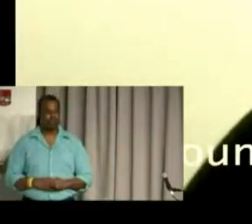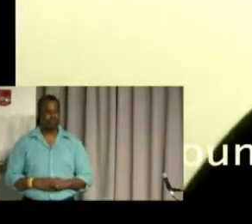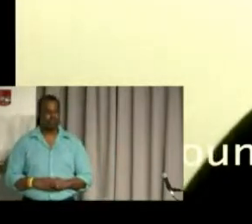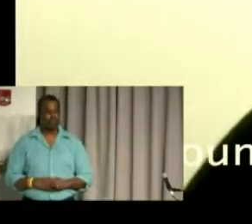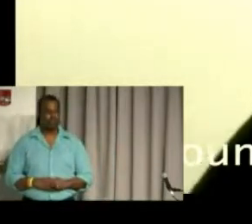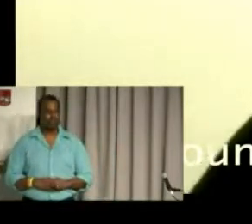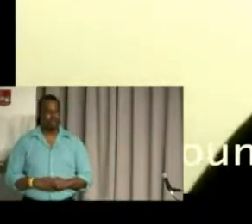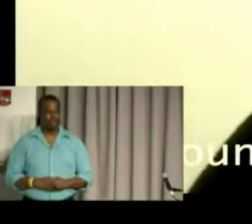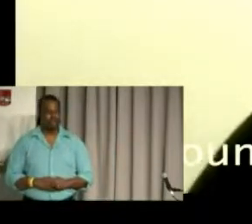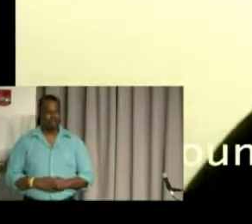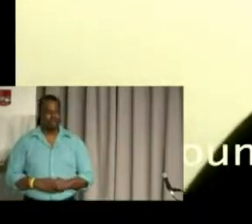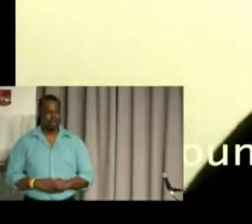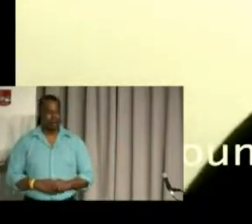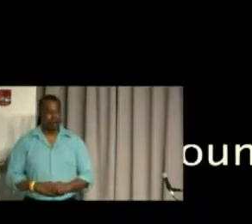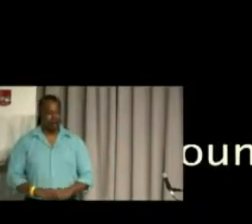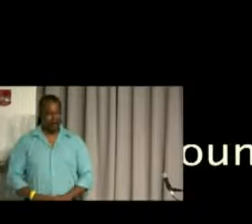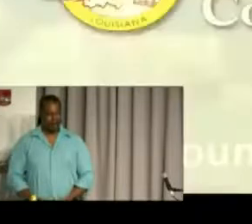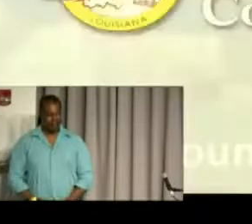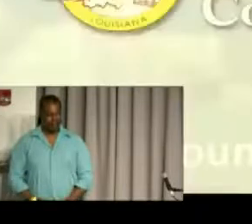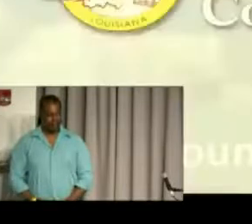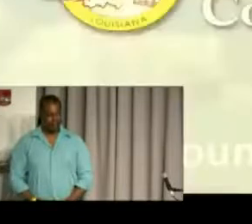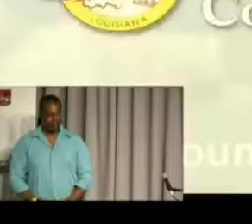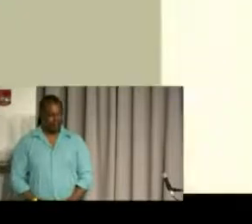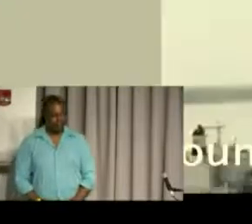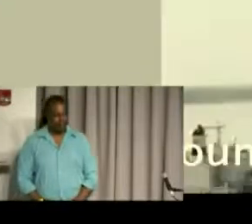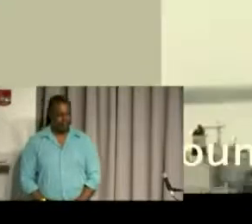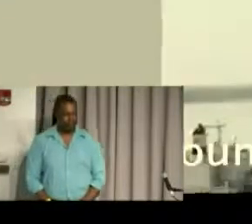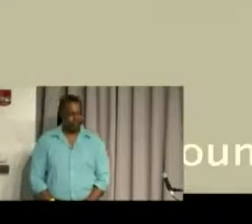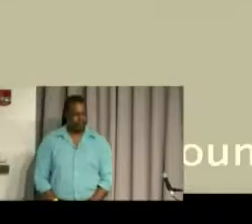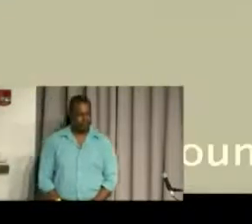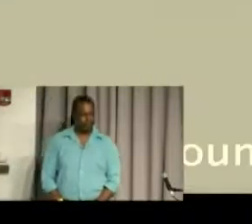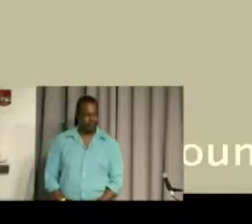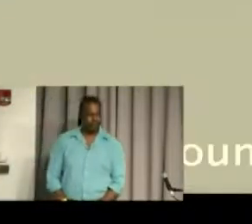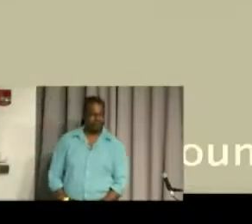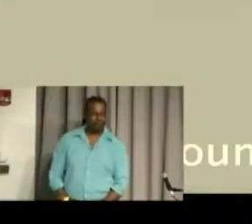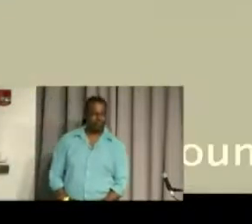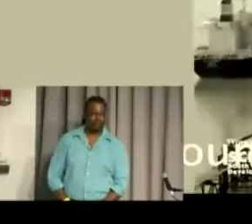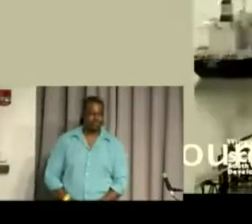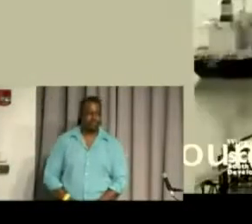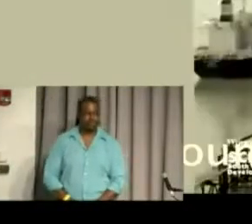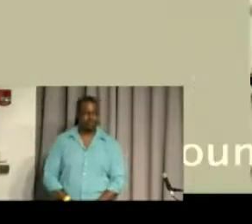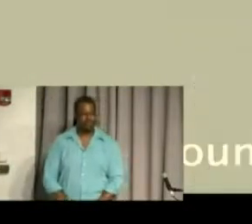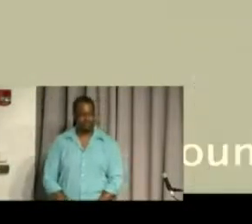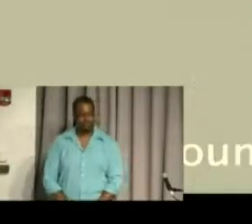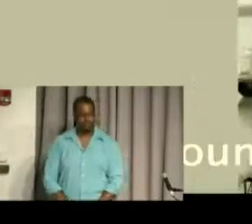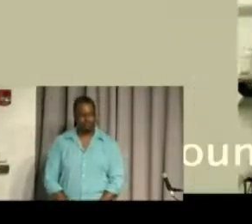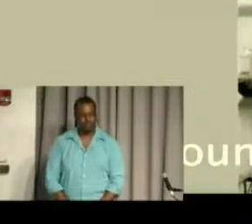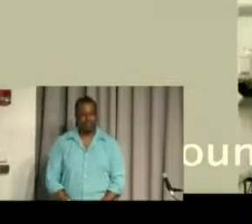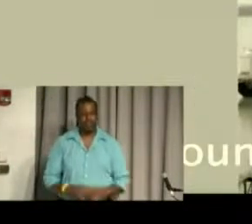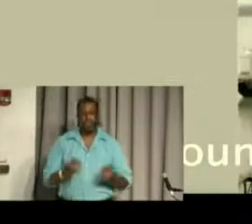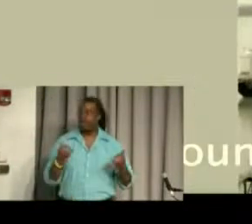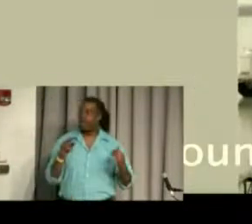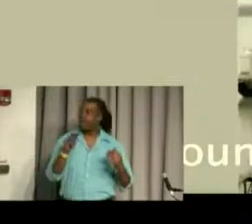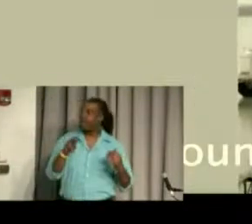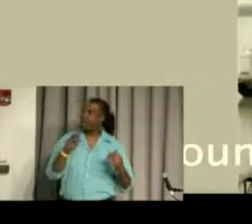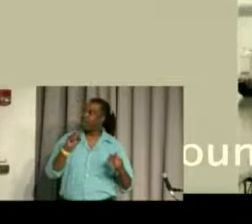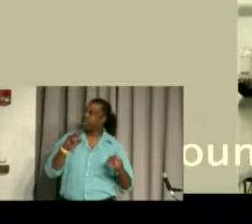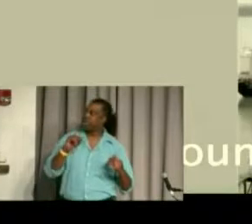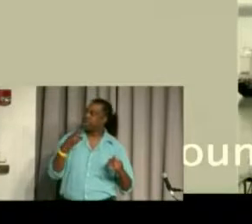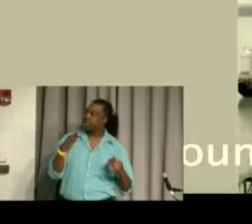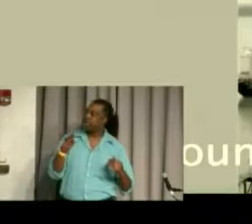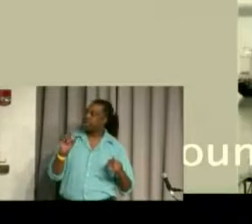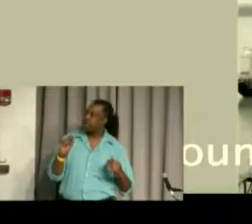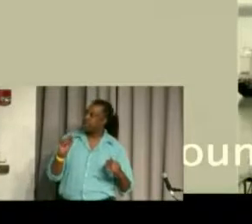I'll just share the entire screen here. So what we're looking at right now is the St. James Parish